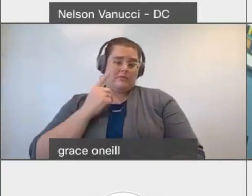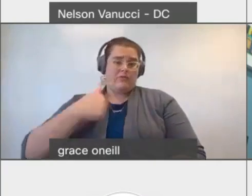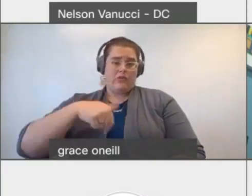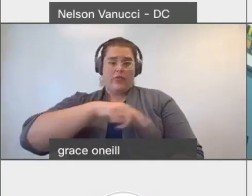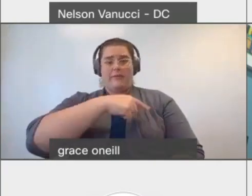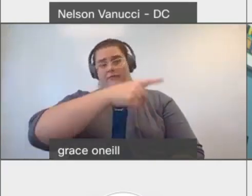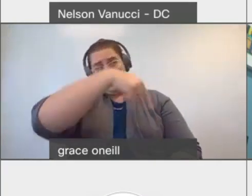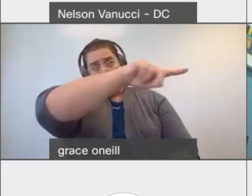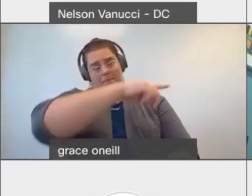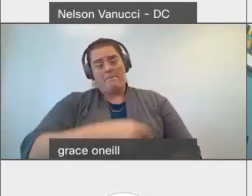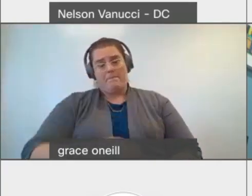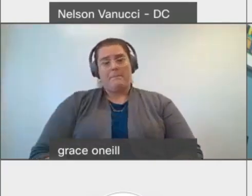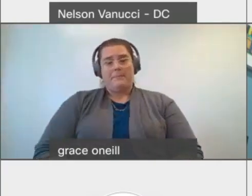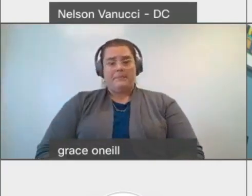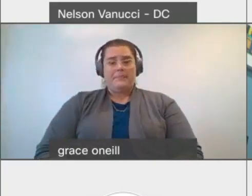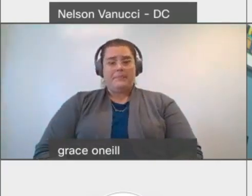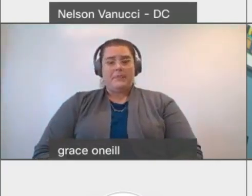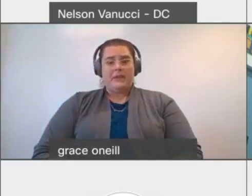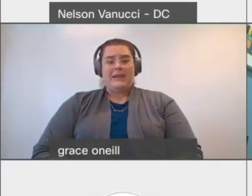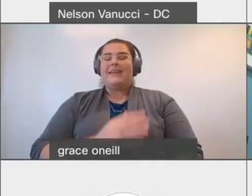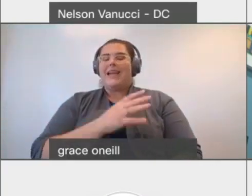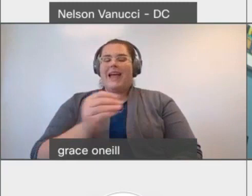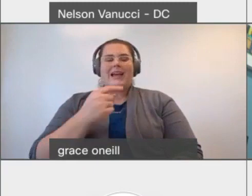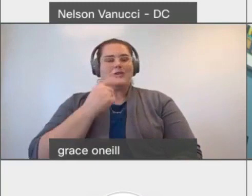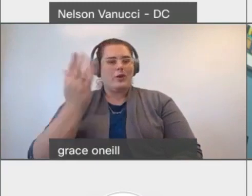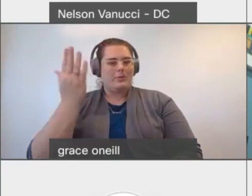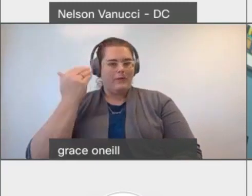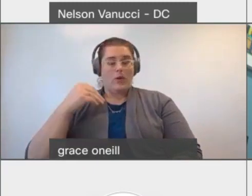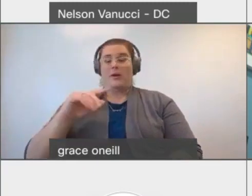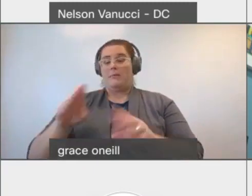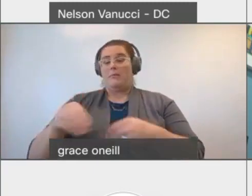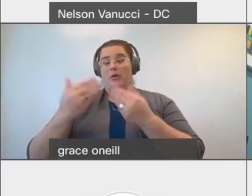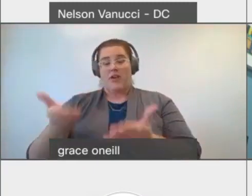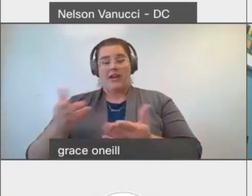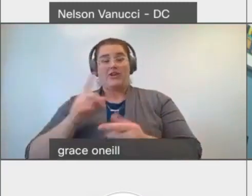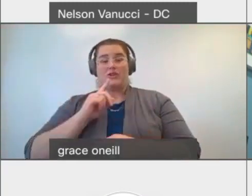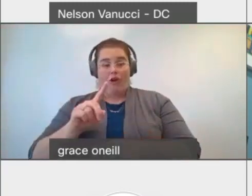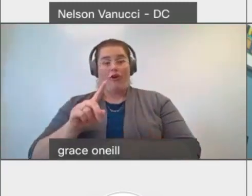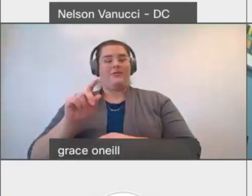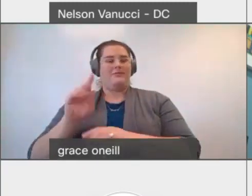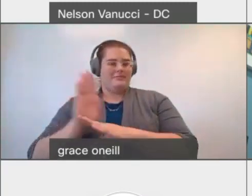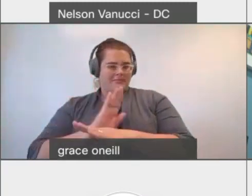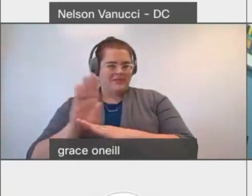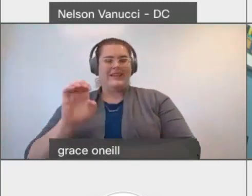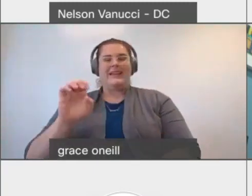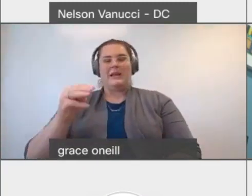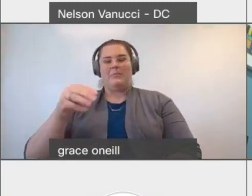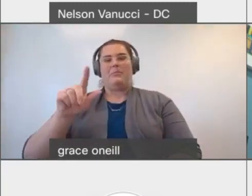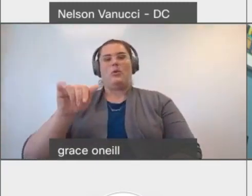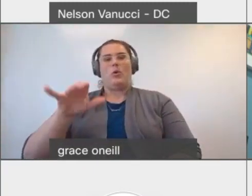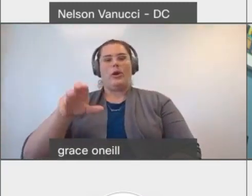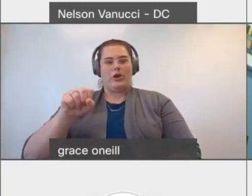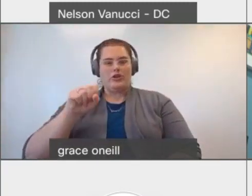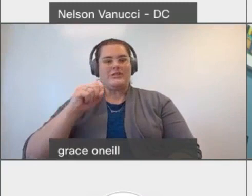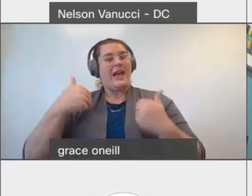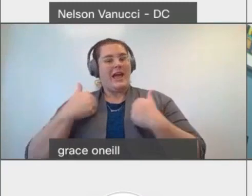And as I said, providers are employers in their own right and have that requirement in their own